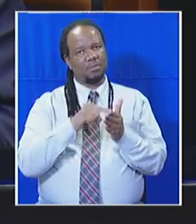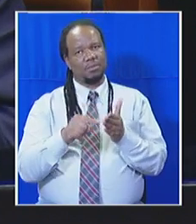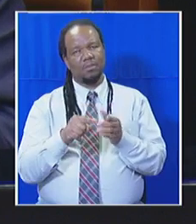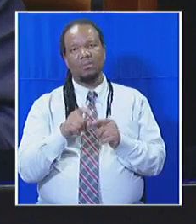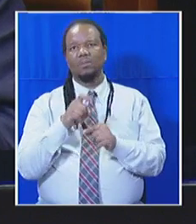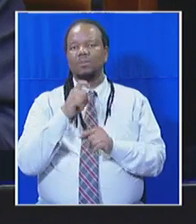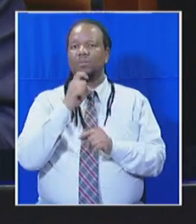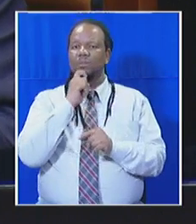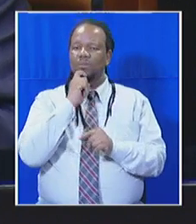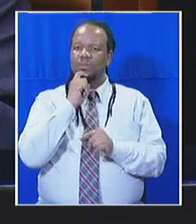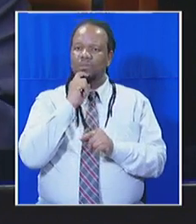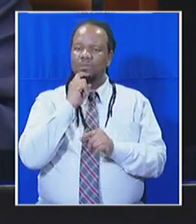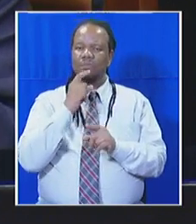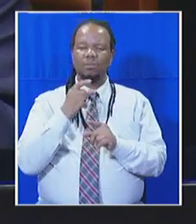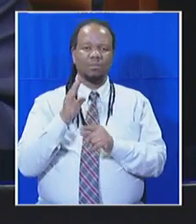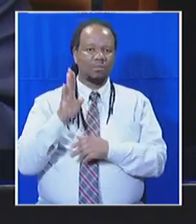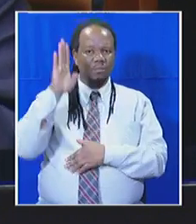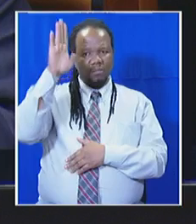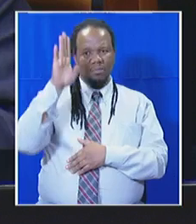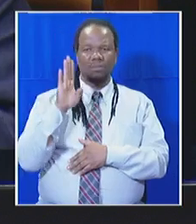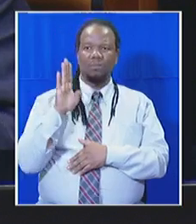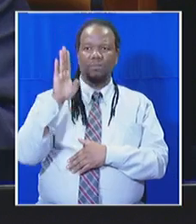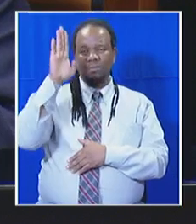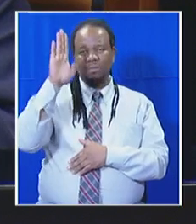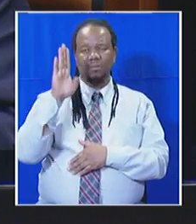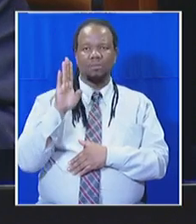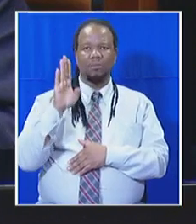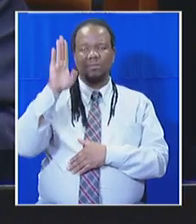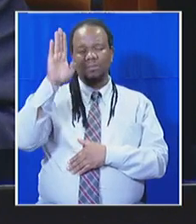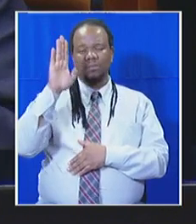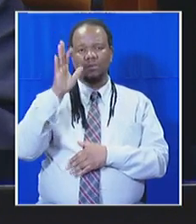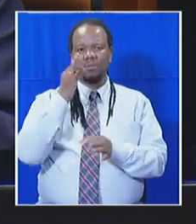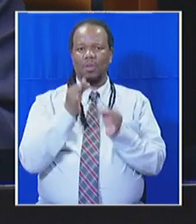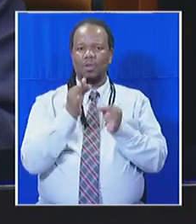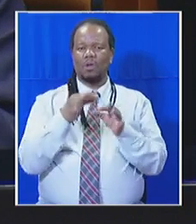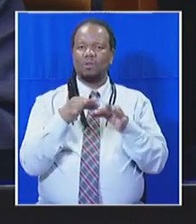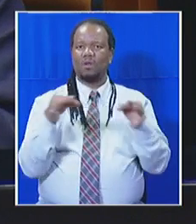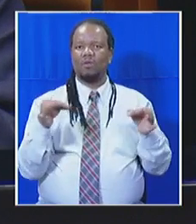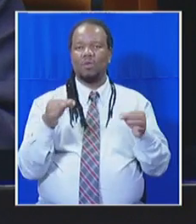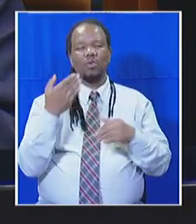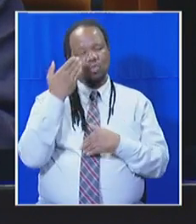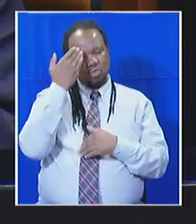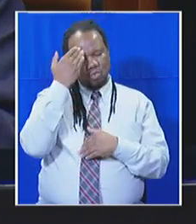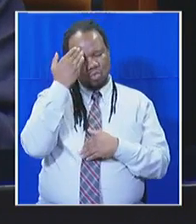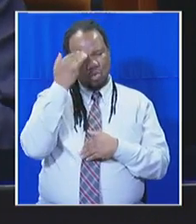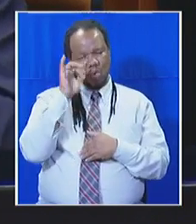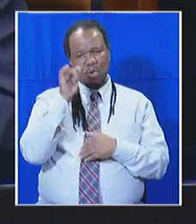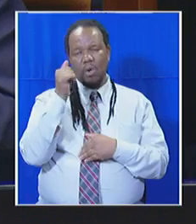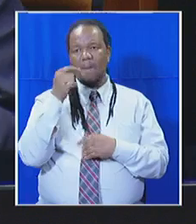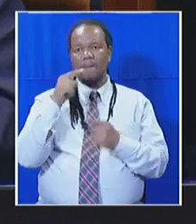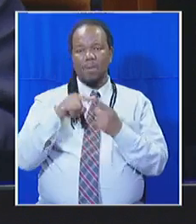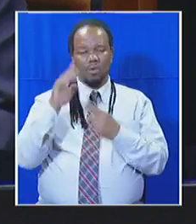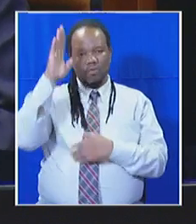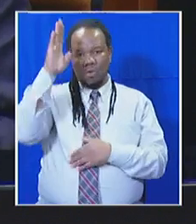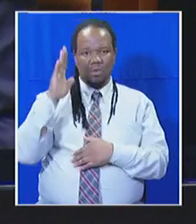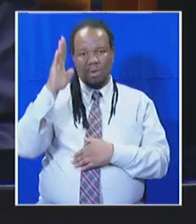an abusive manner by raising political statements when you know you are not raising a political point of order.